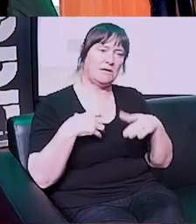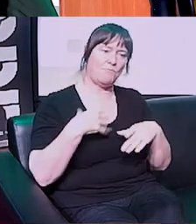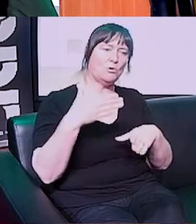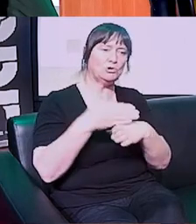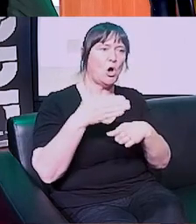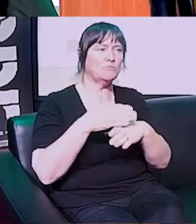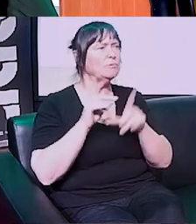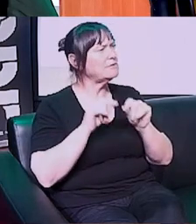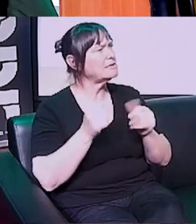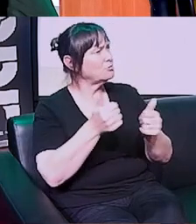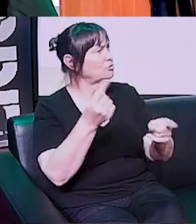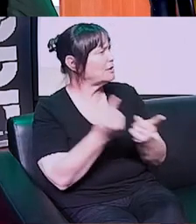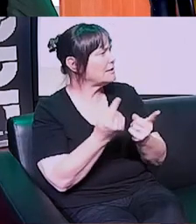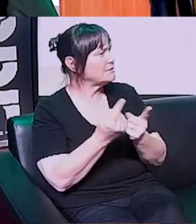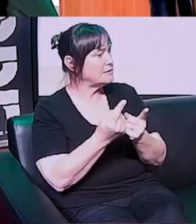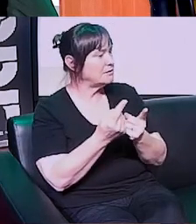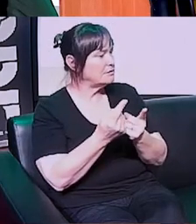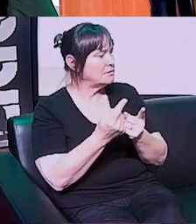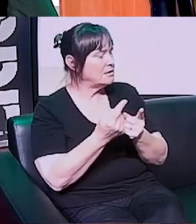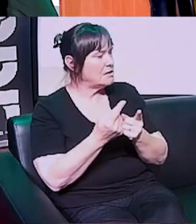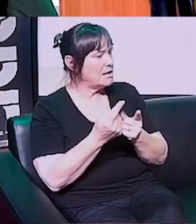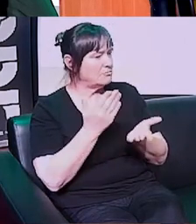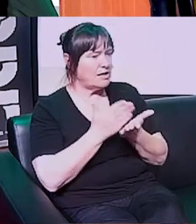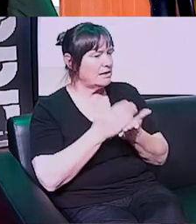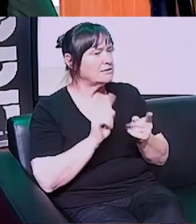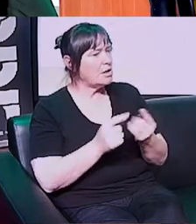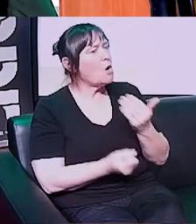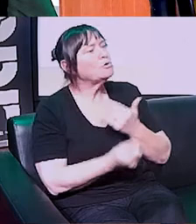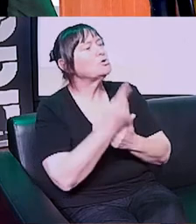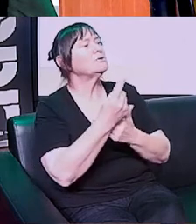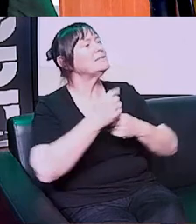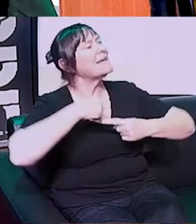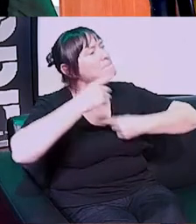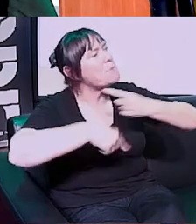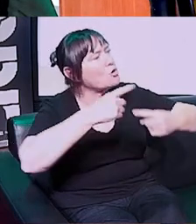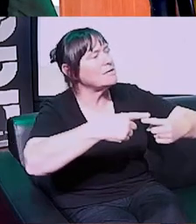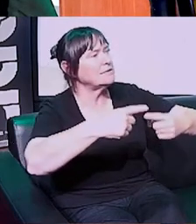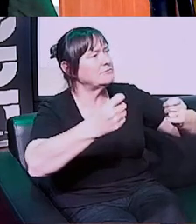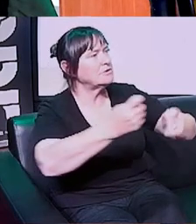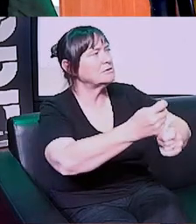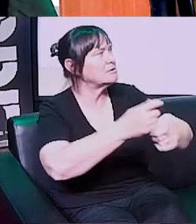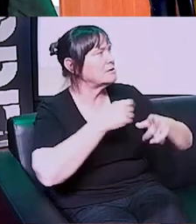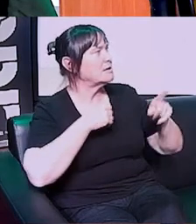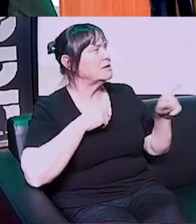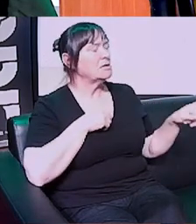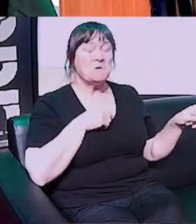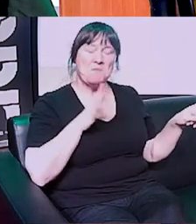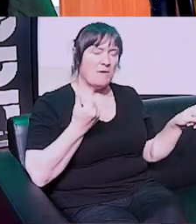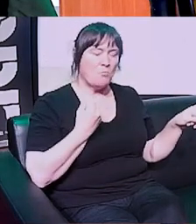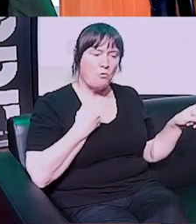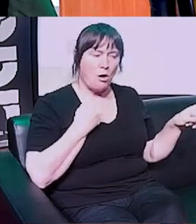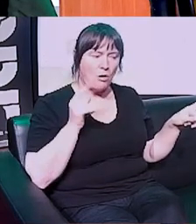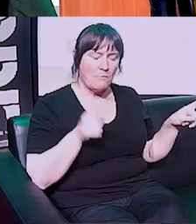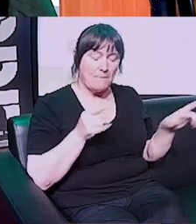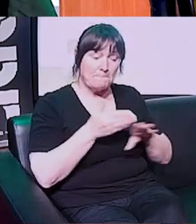we have been doing good things, and there are opportunities in there to move forward in terms of progressive ideas. But, and Jimmy might want to fact check me on this one, but that you